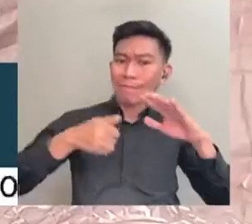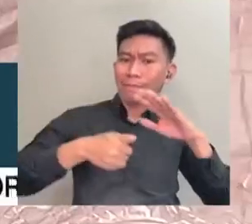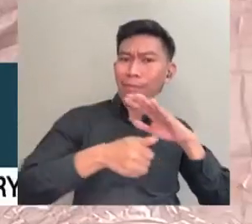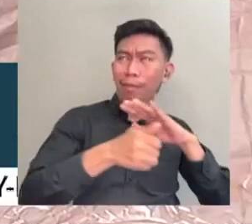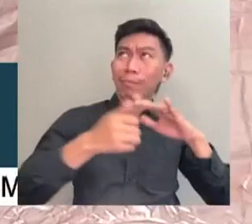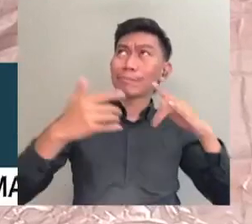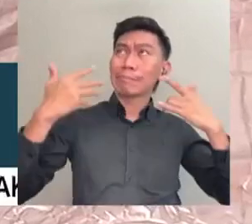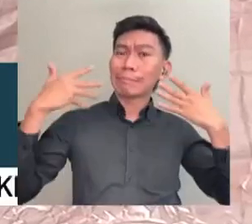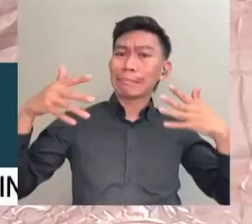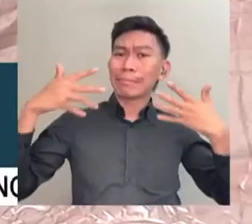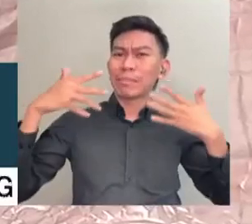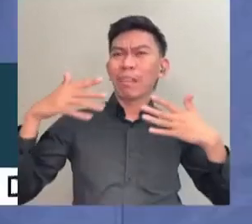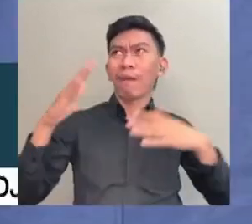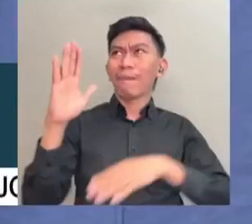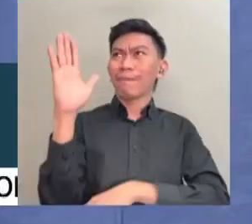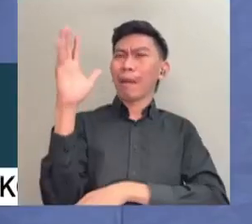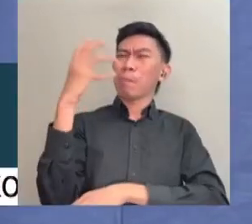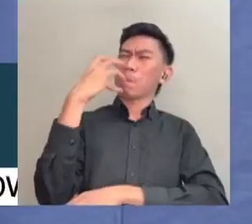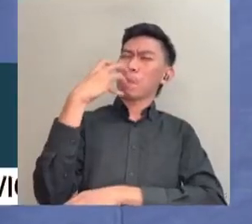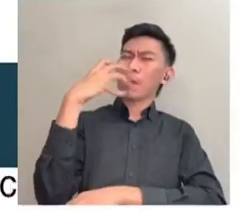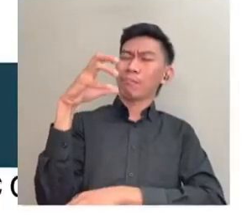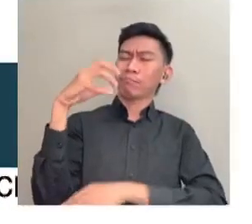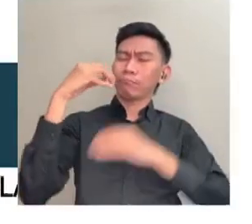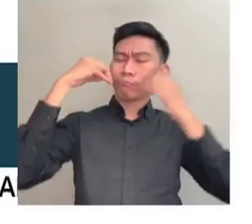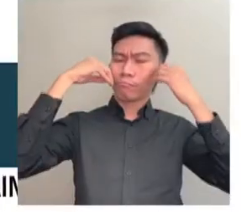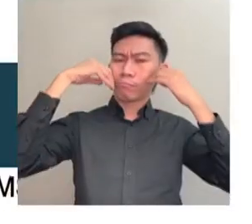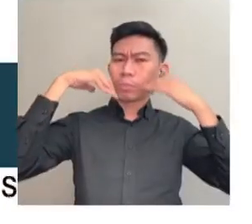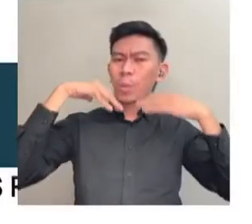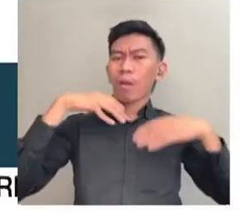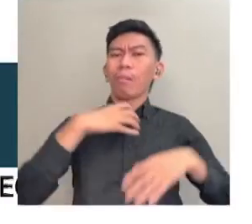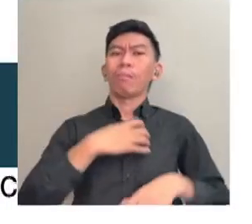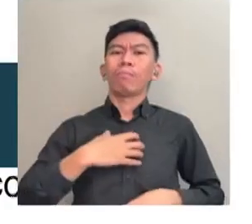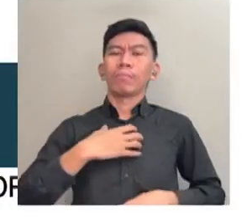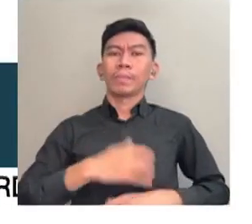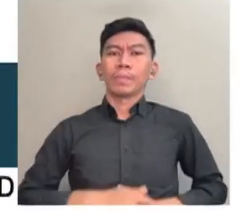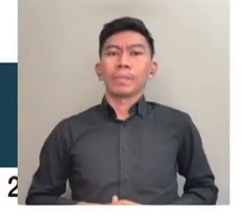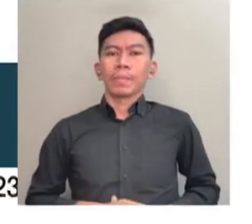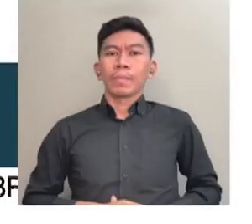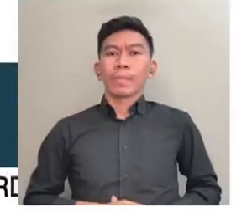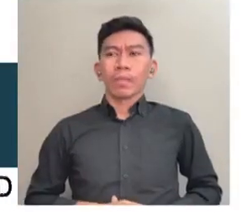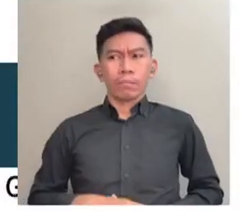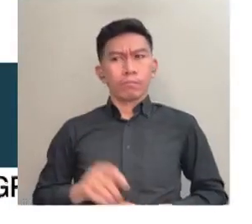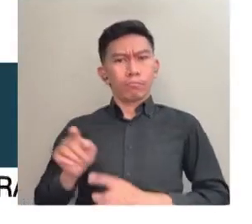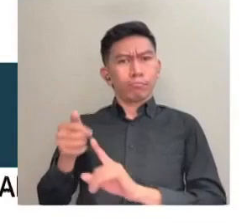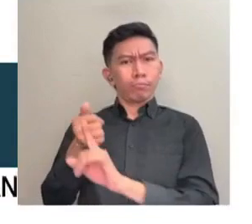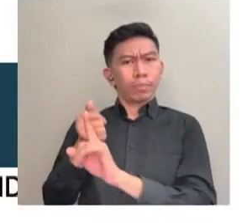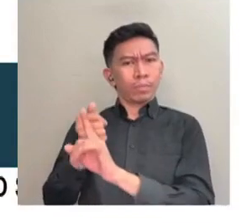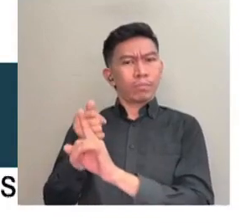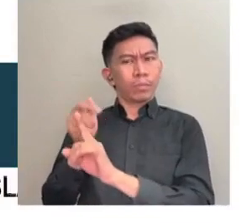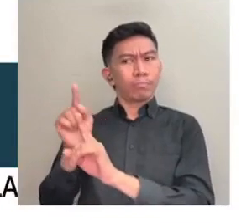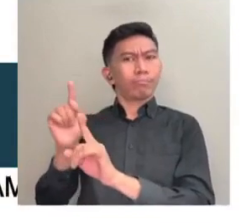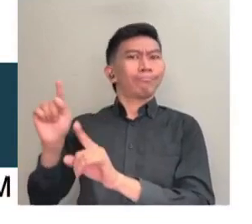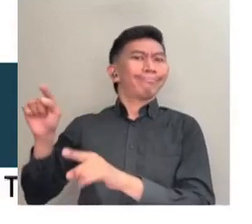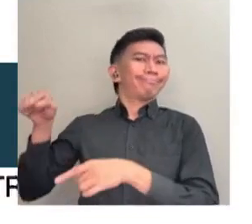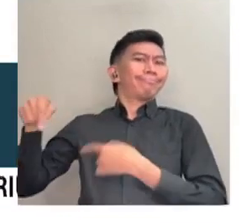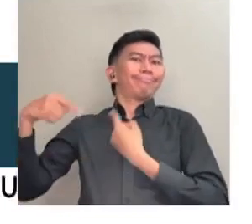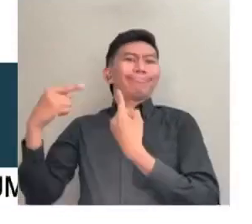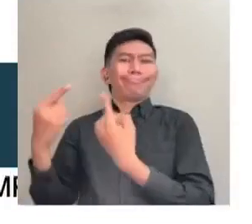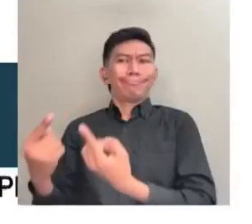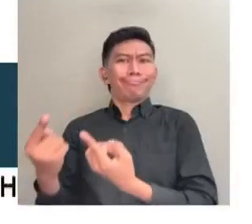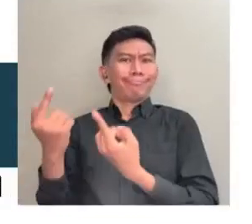Stanley. Okay, Jose, you've been covering Mayon Volcano for so many years now. I mean, you've witnessed a lot of